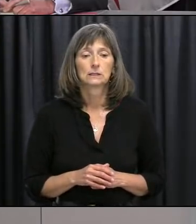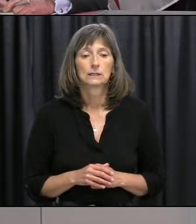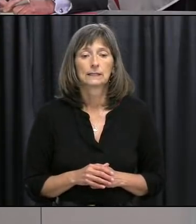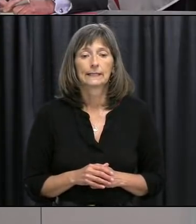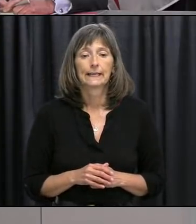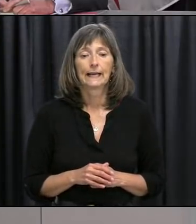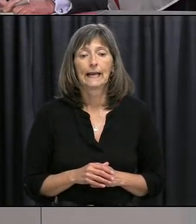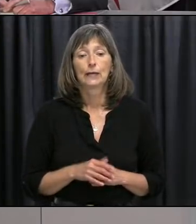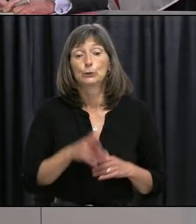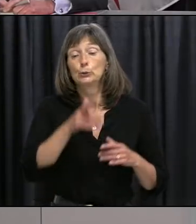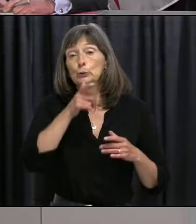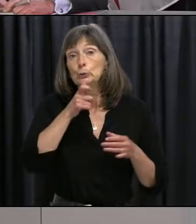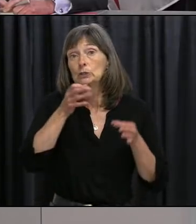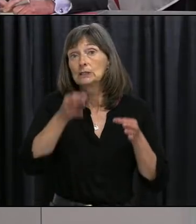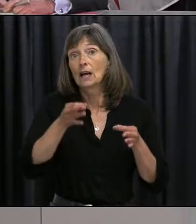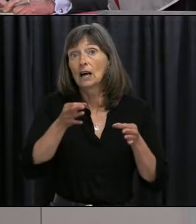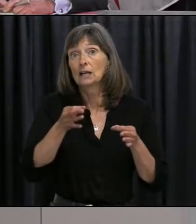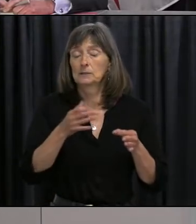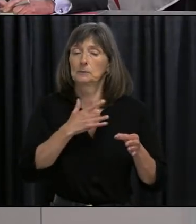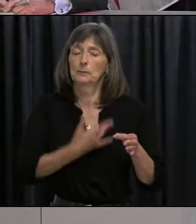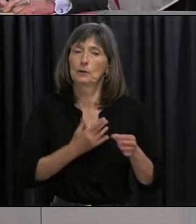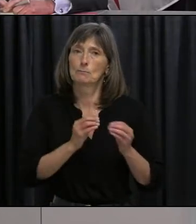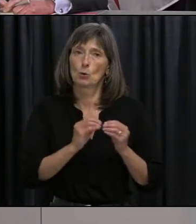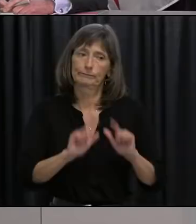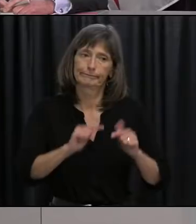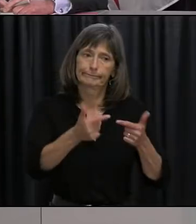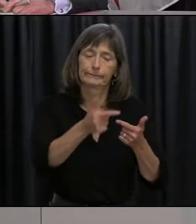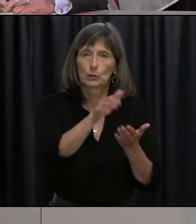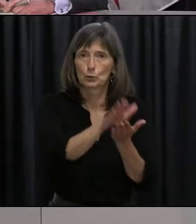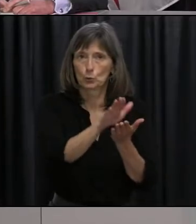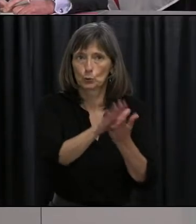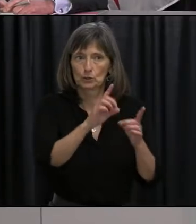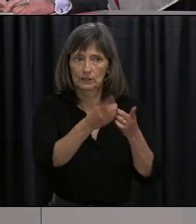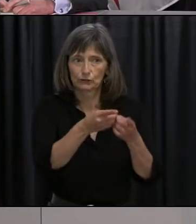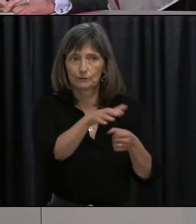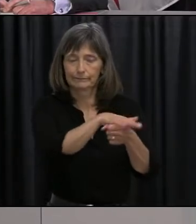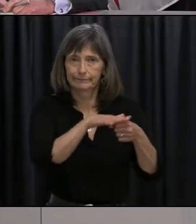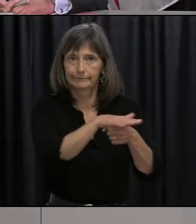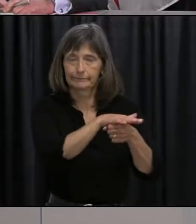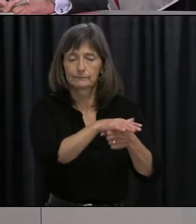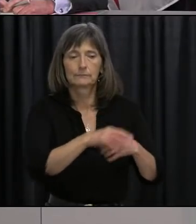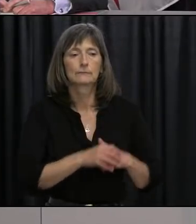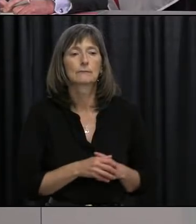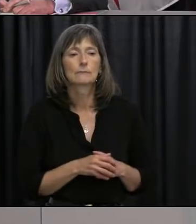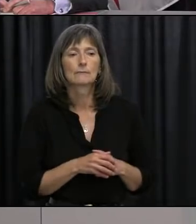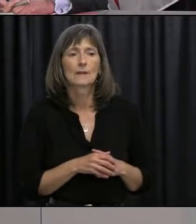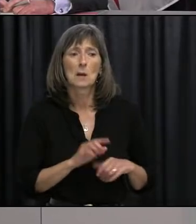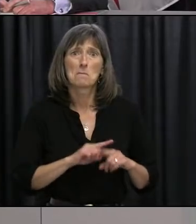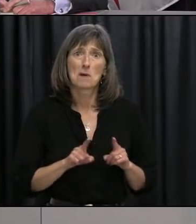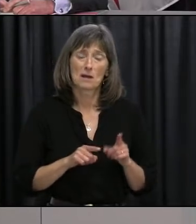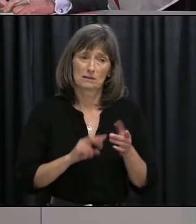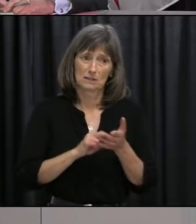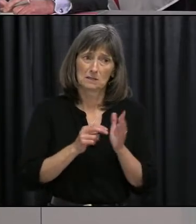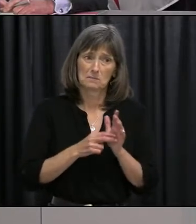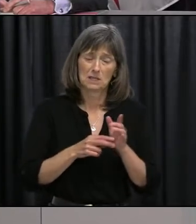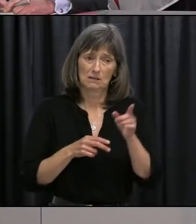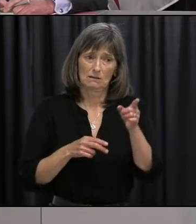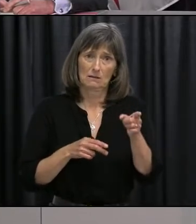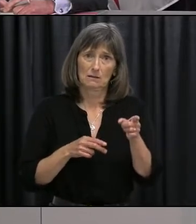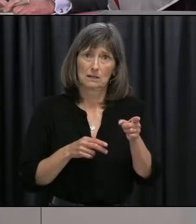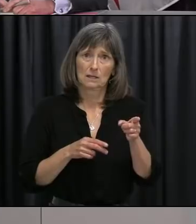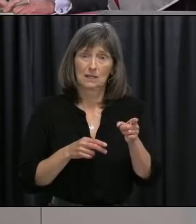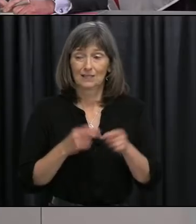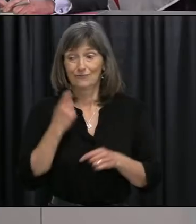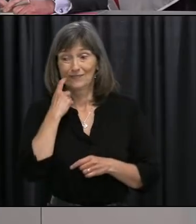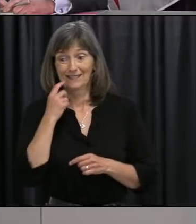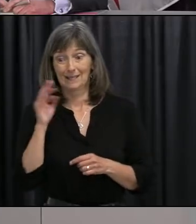be they'll be made by the school districts. Understand that, but are the school districts expected to make the changes that were included in